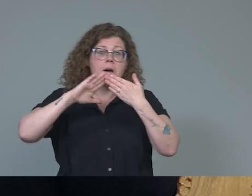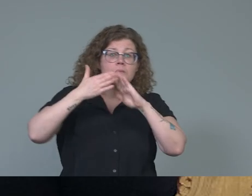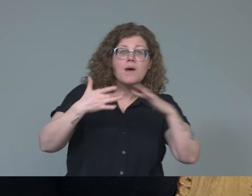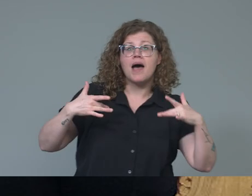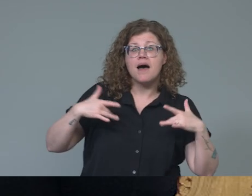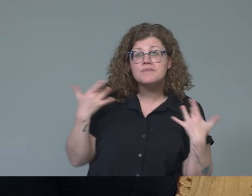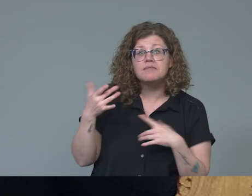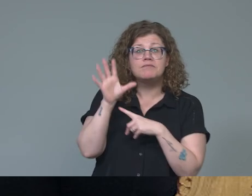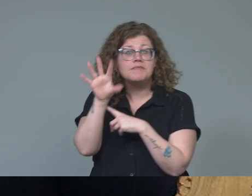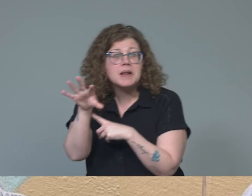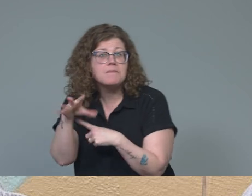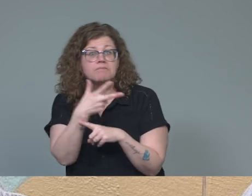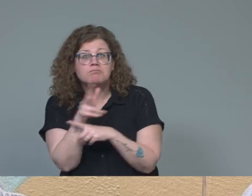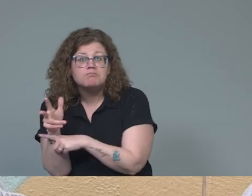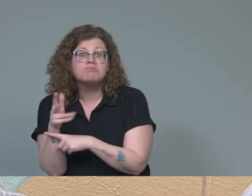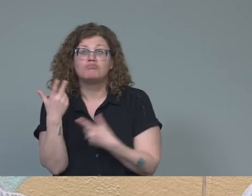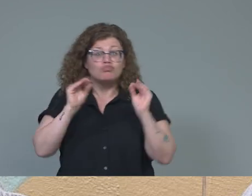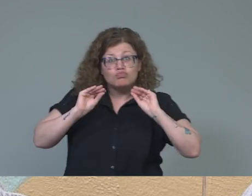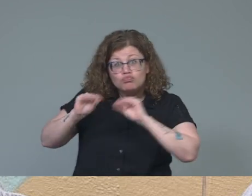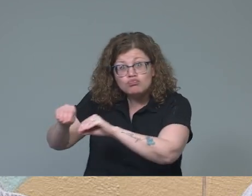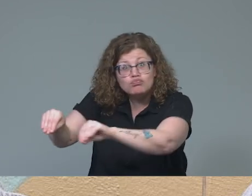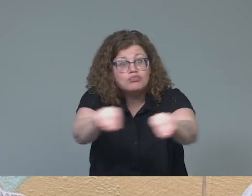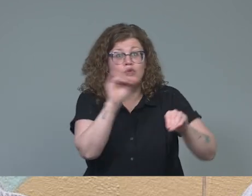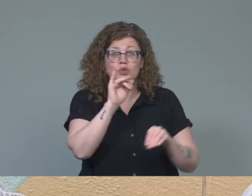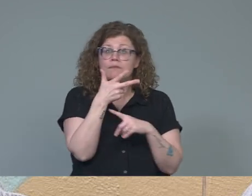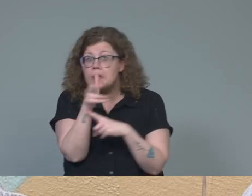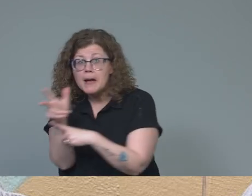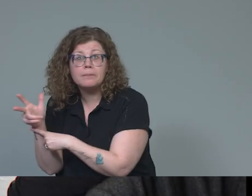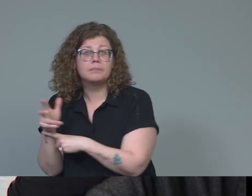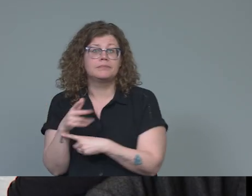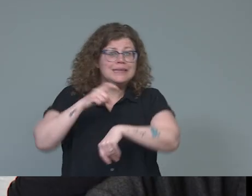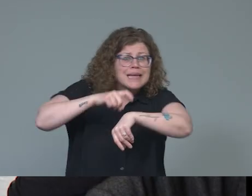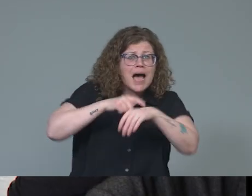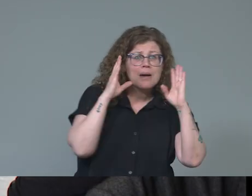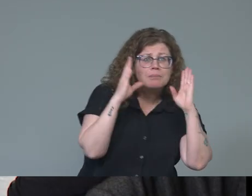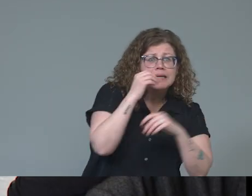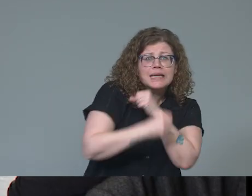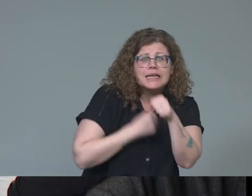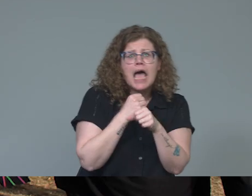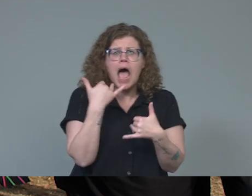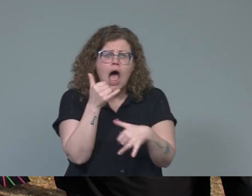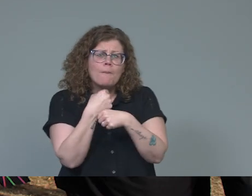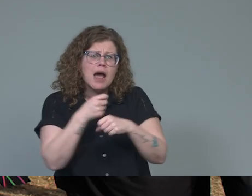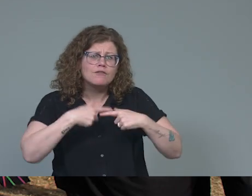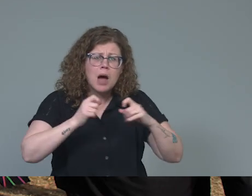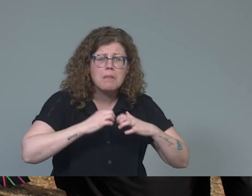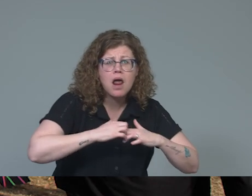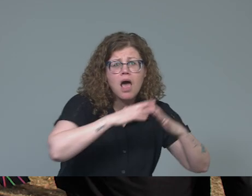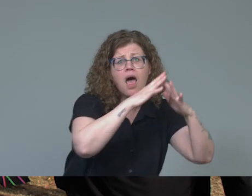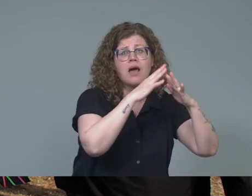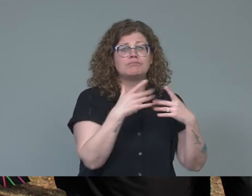process as well as the final artwork, working shots of artists actually using their hands, meetings, people active, talking,